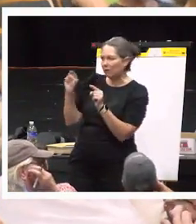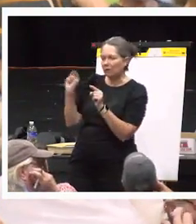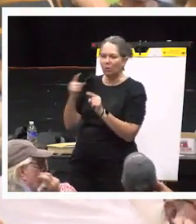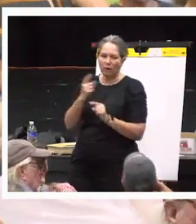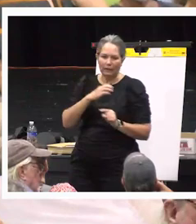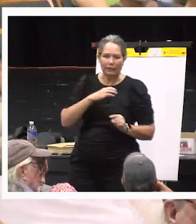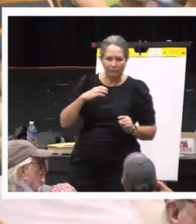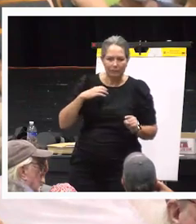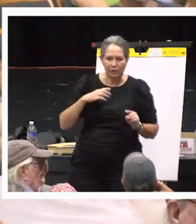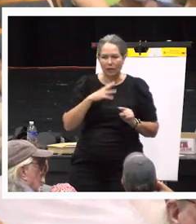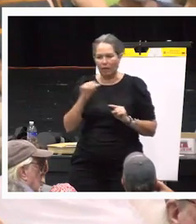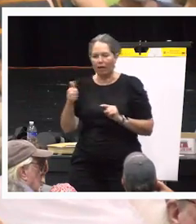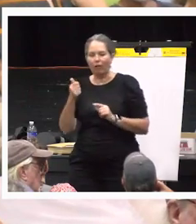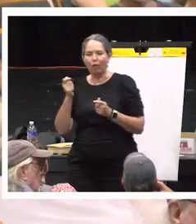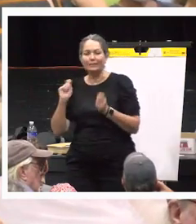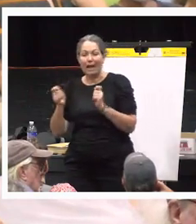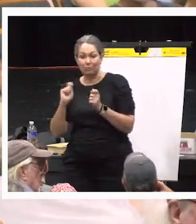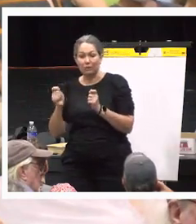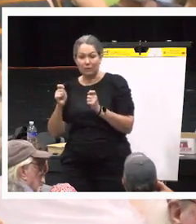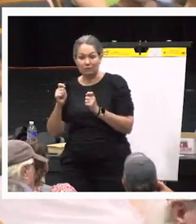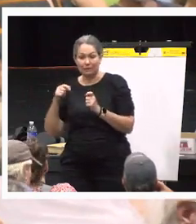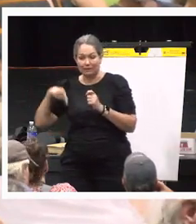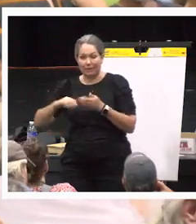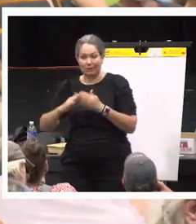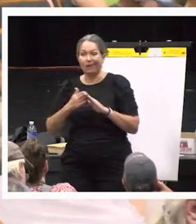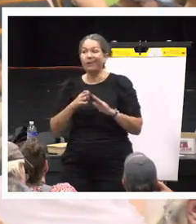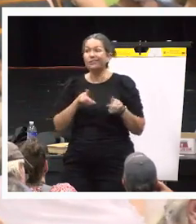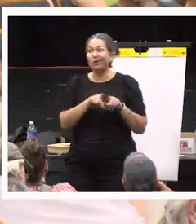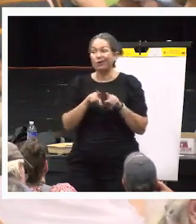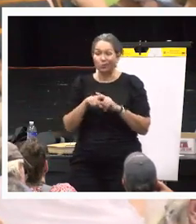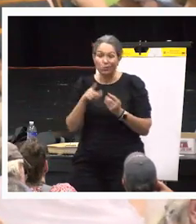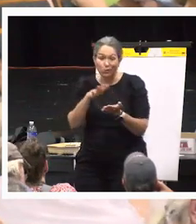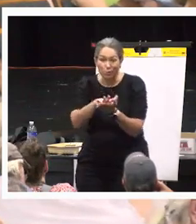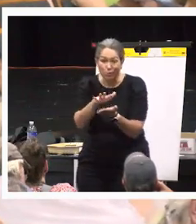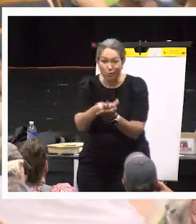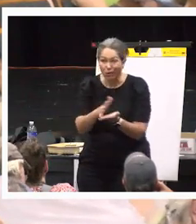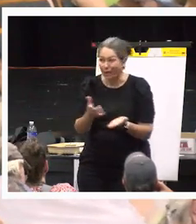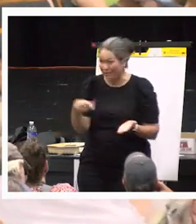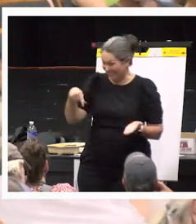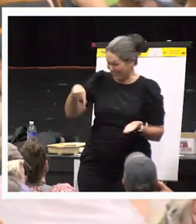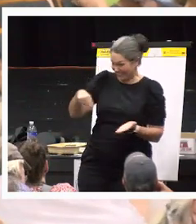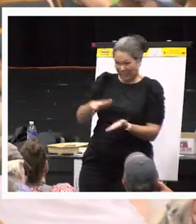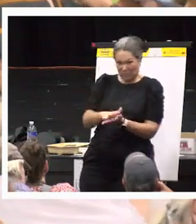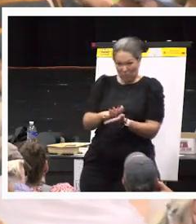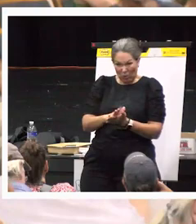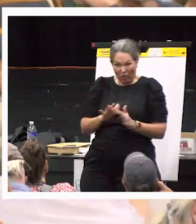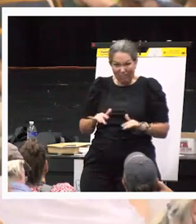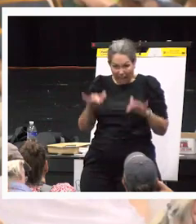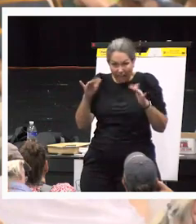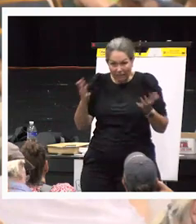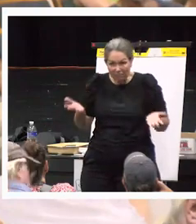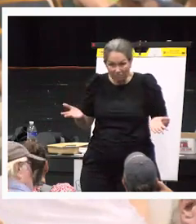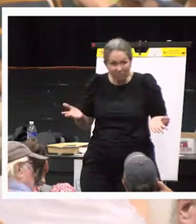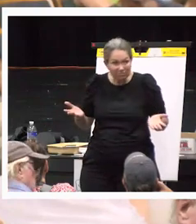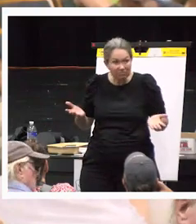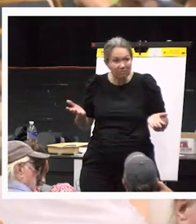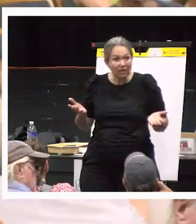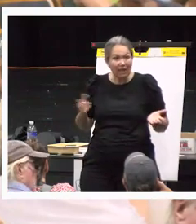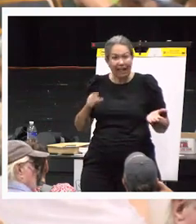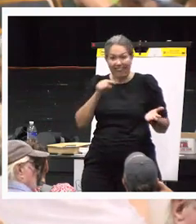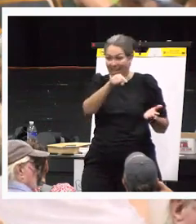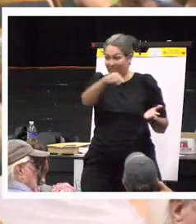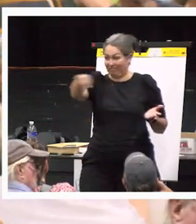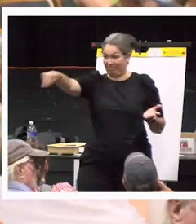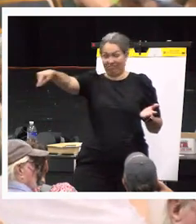the second is the adaptive downtown, is our schools. The building you're sitting in tonight flooded. This gentleman on the end of this